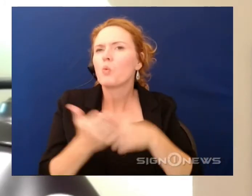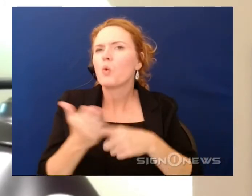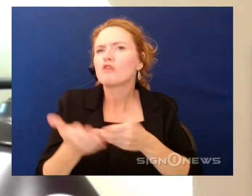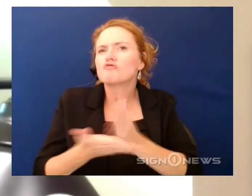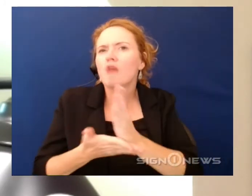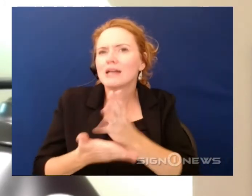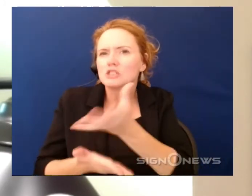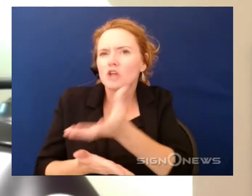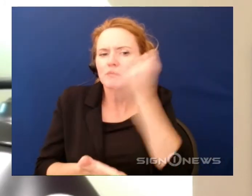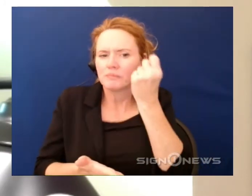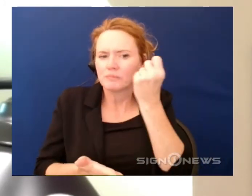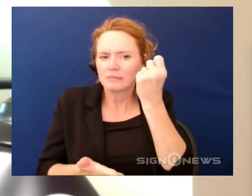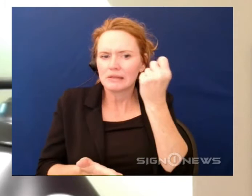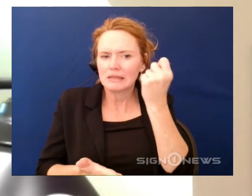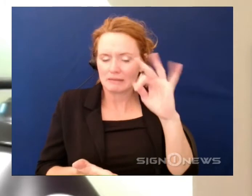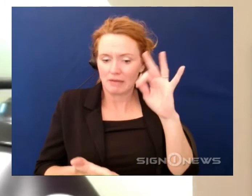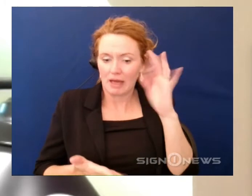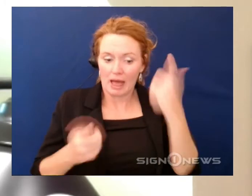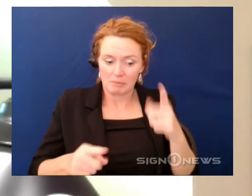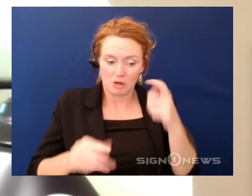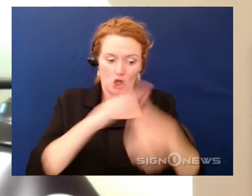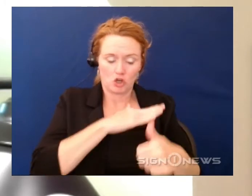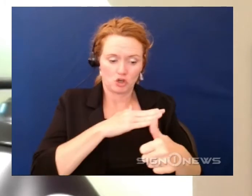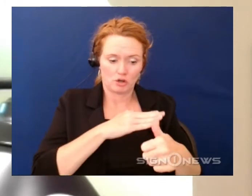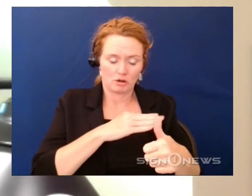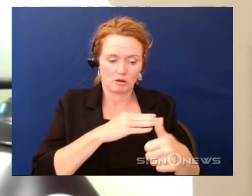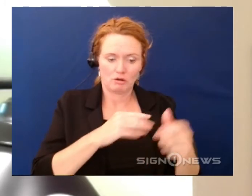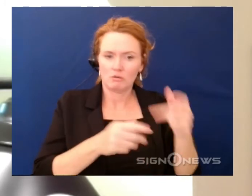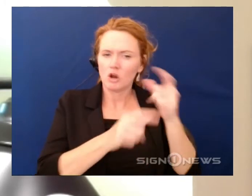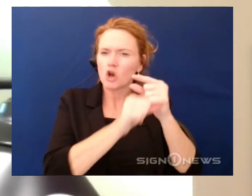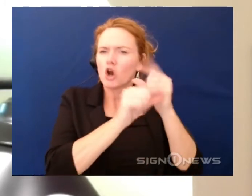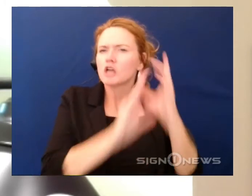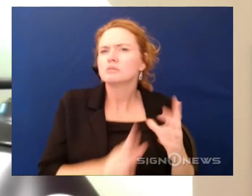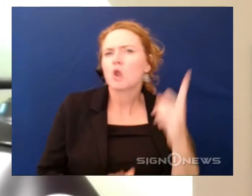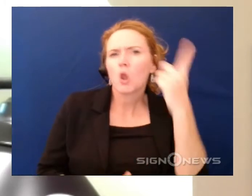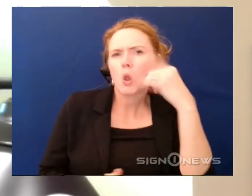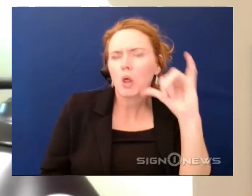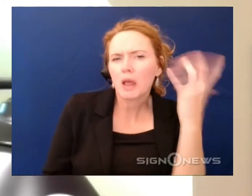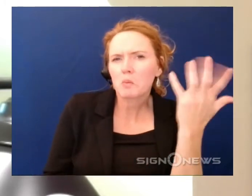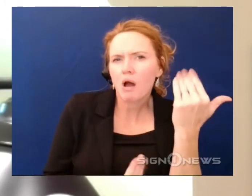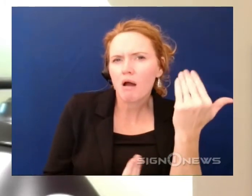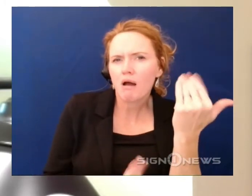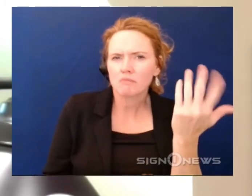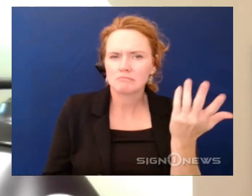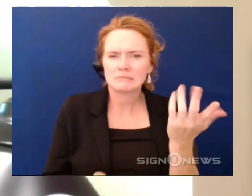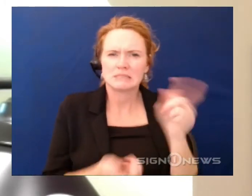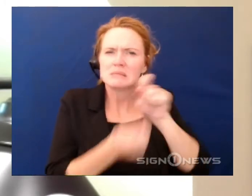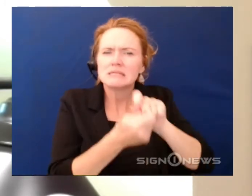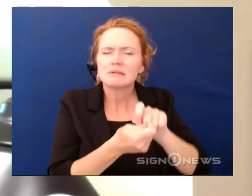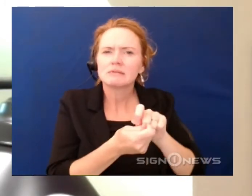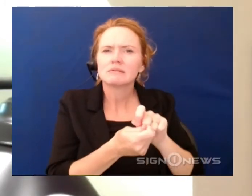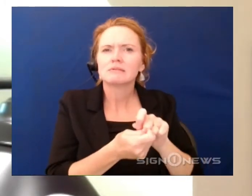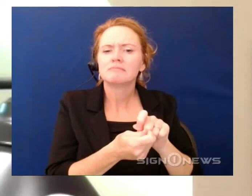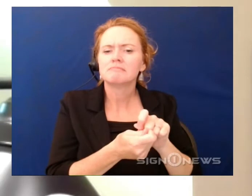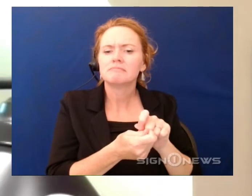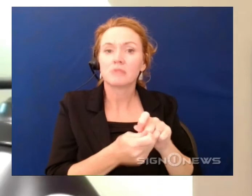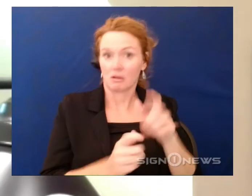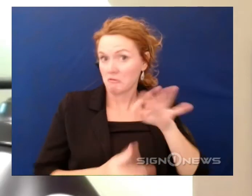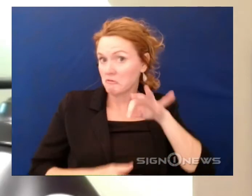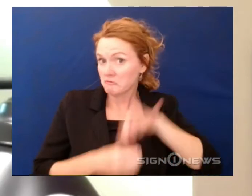away from folks who are subject to guardianship? Joan touched a little bit on this, but could we be a little more specific, like